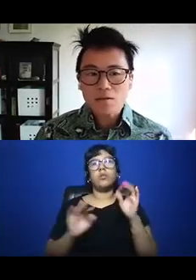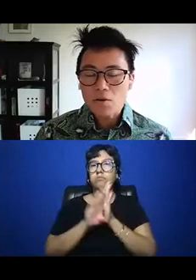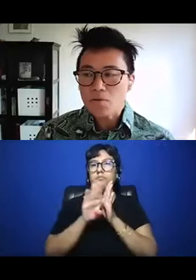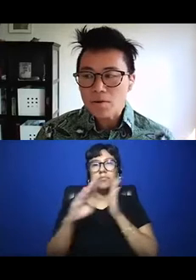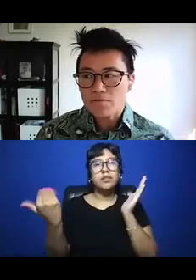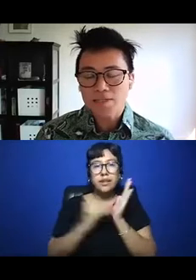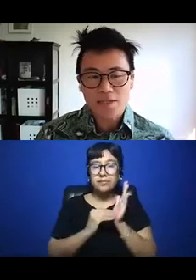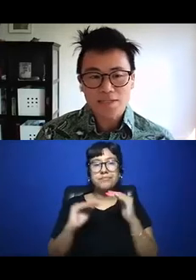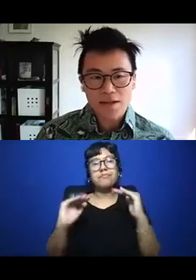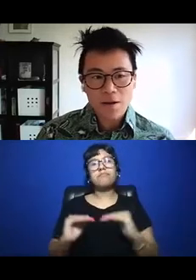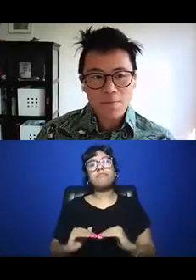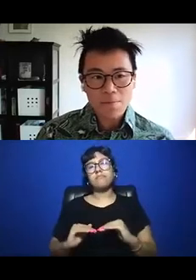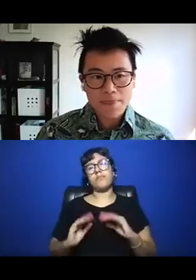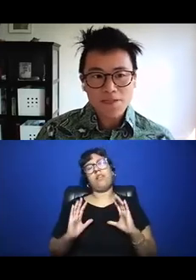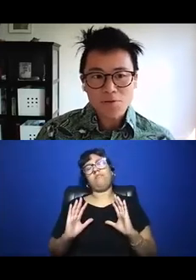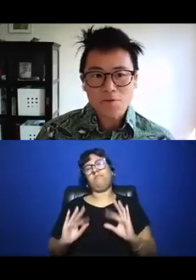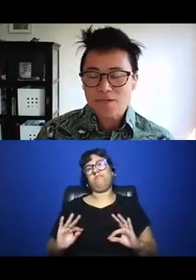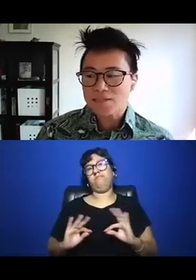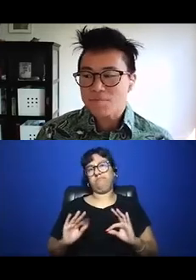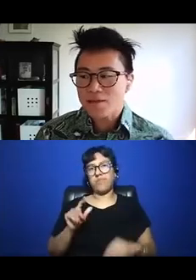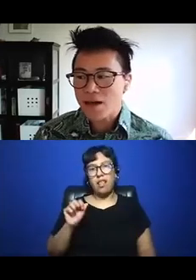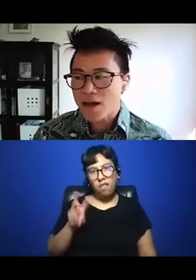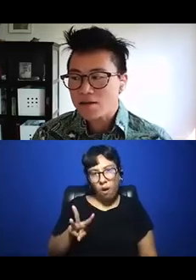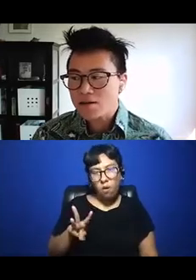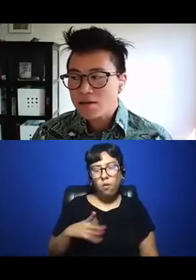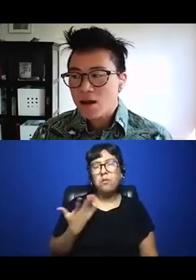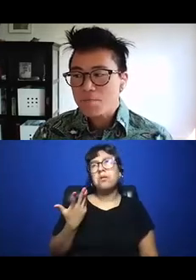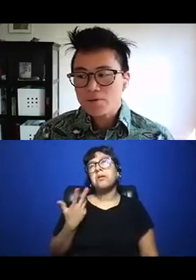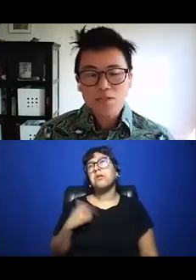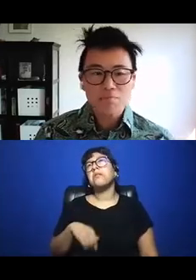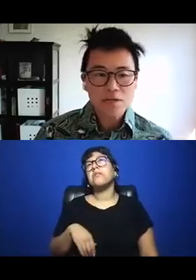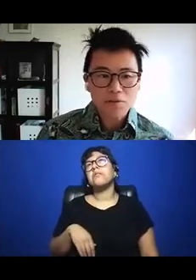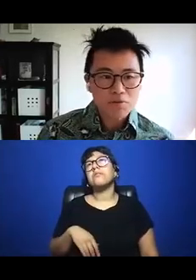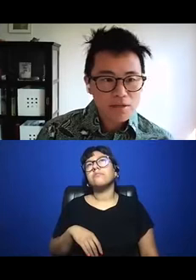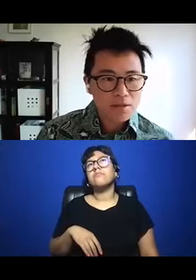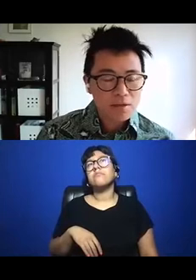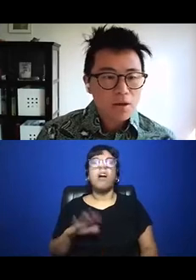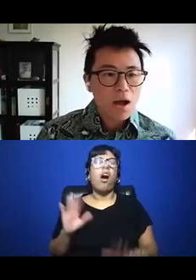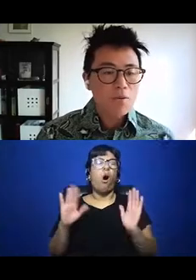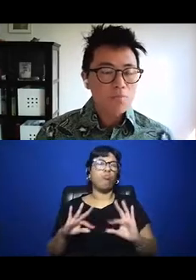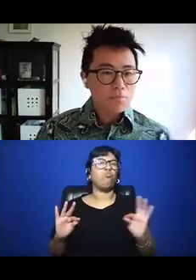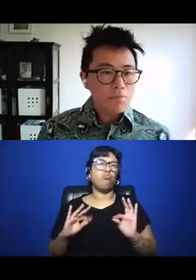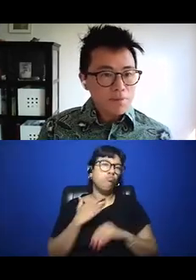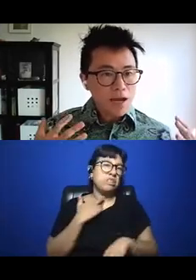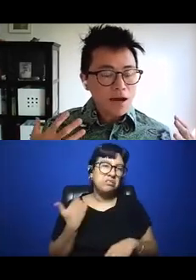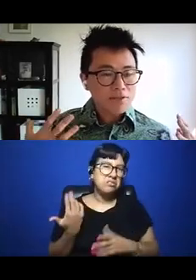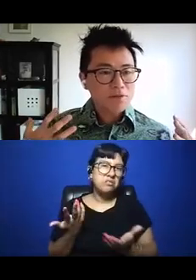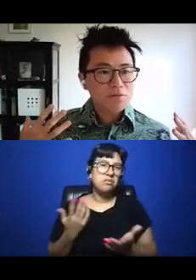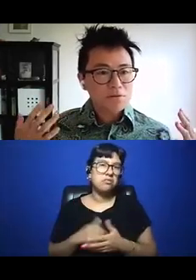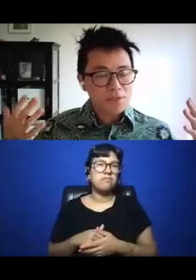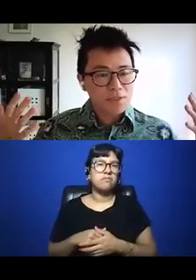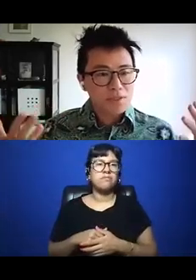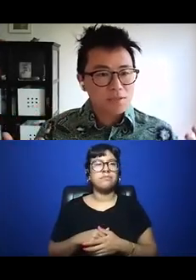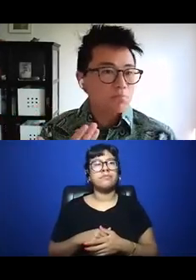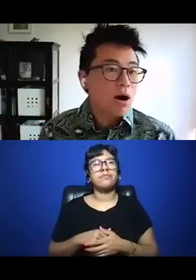And a low risk issue is something that poses minimal risk. We maybe have